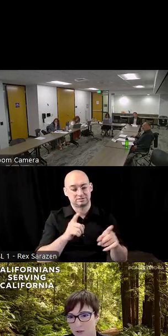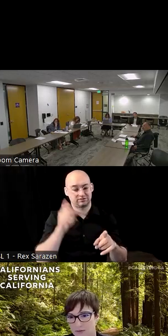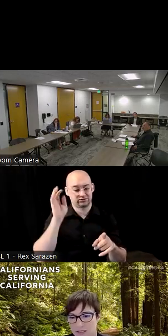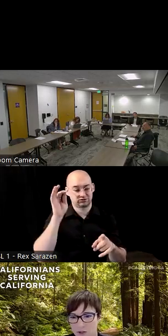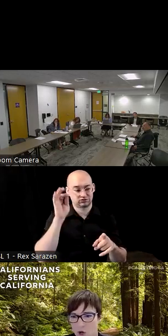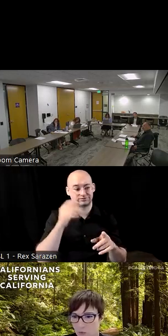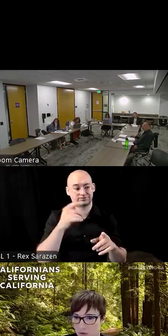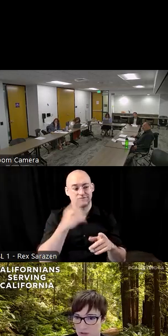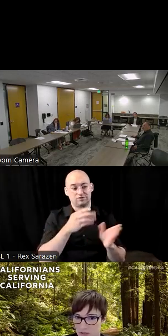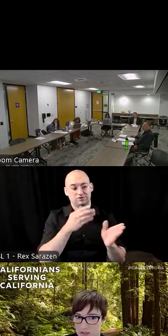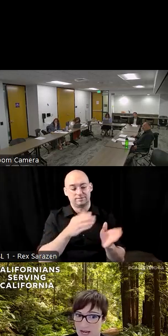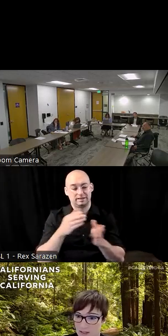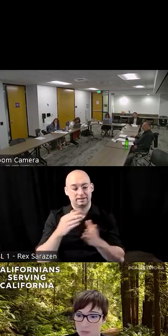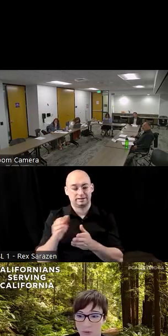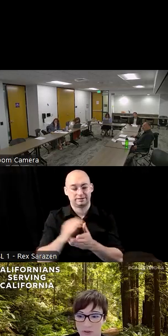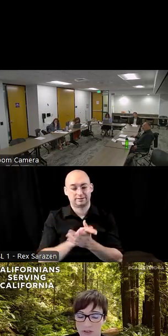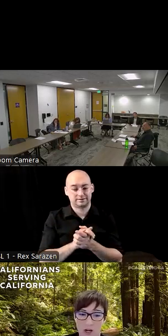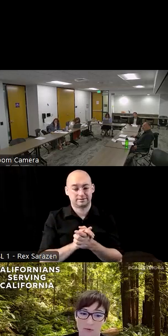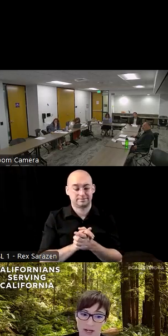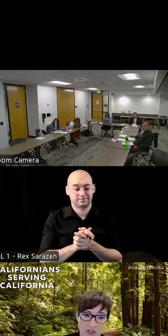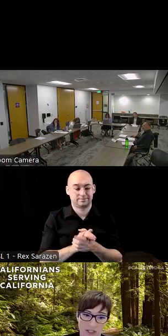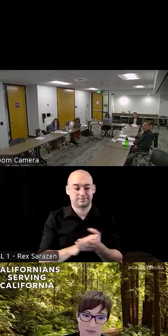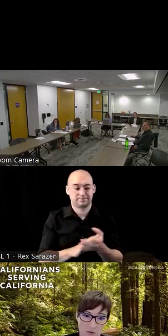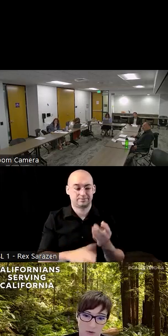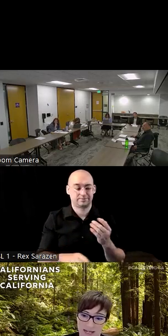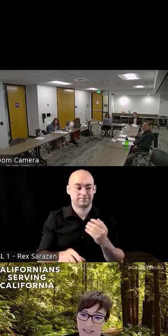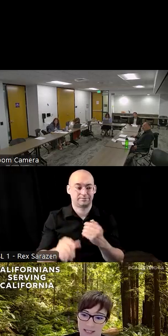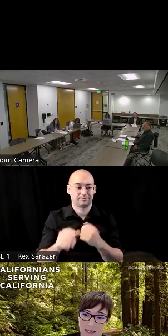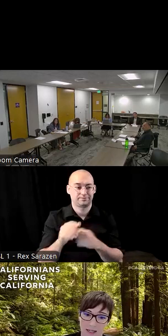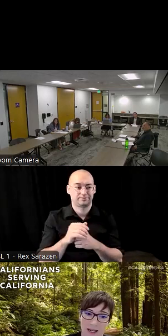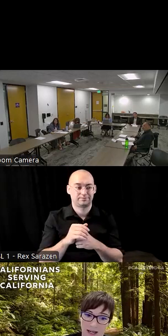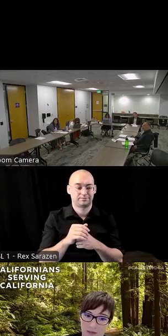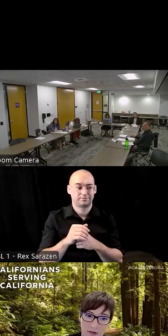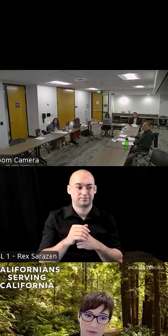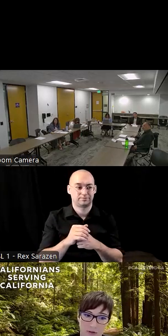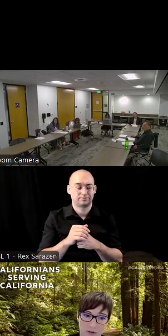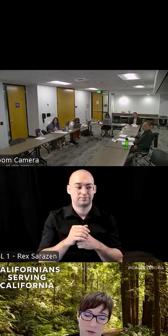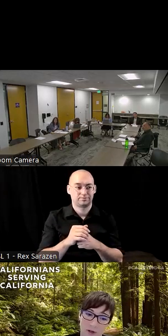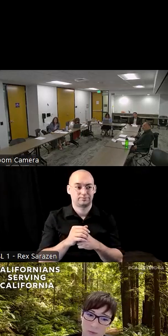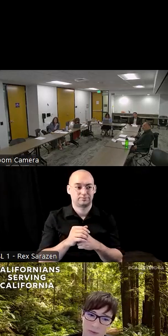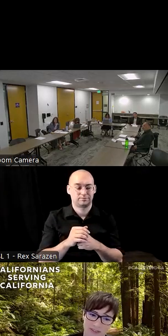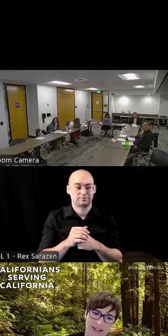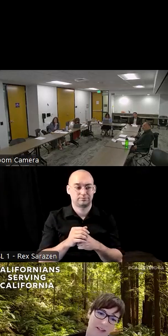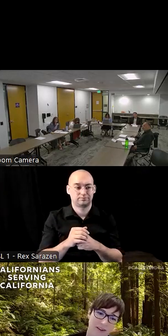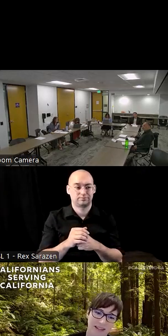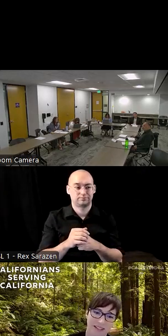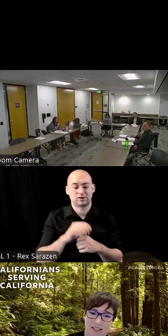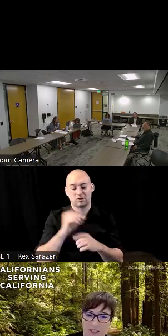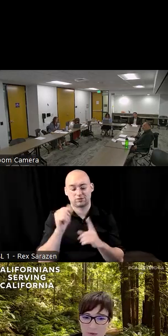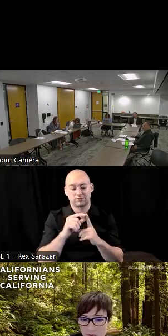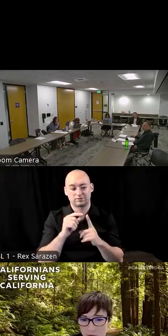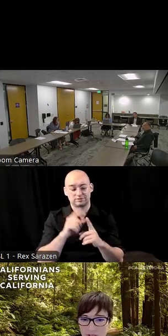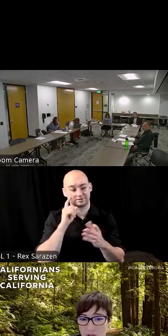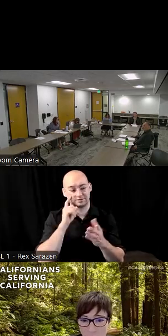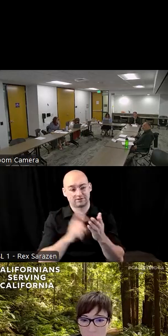age-related services, resources, and supports for aging individuals with IDD and their caregivers. So in other words, identifying the